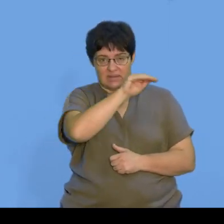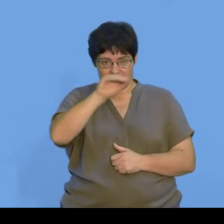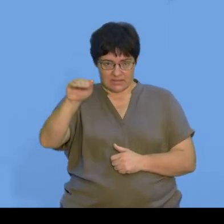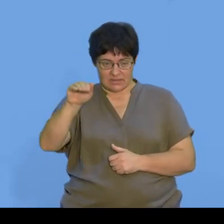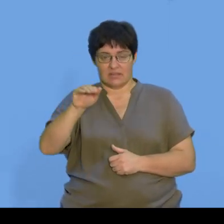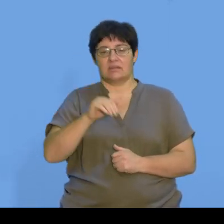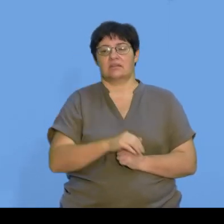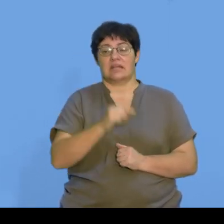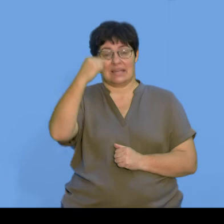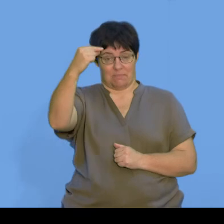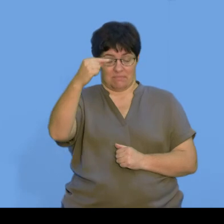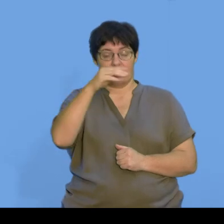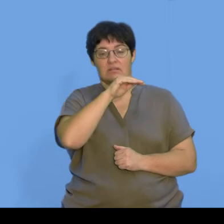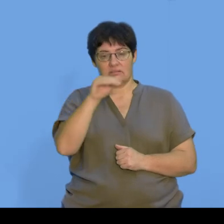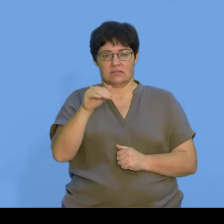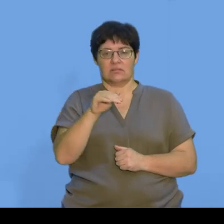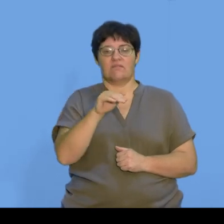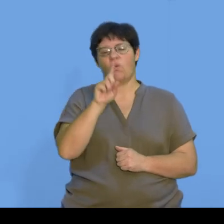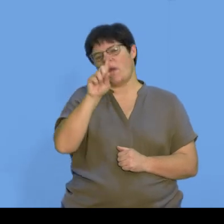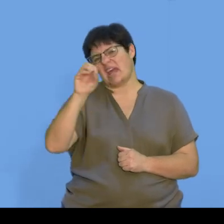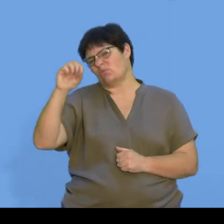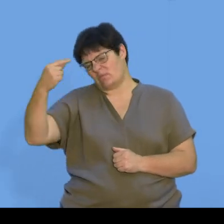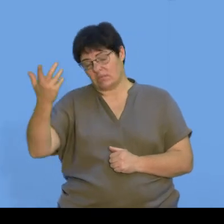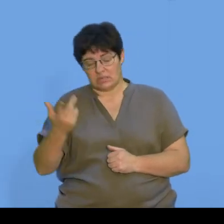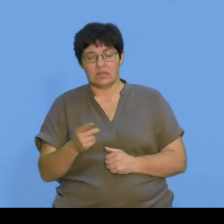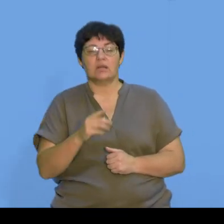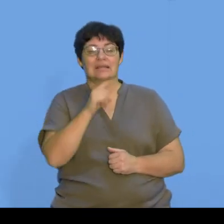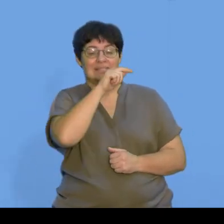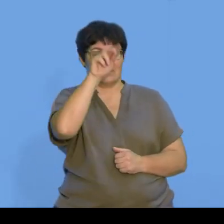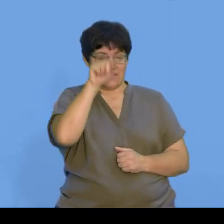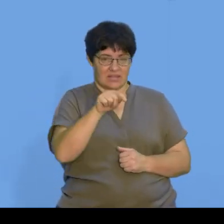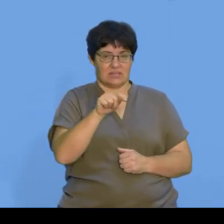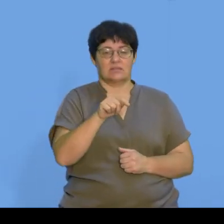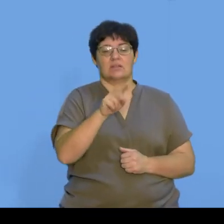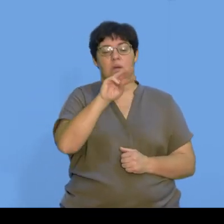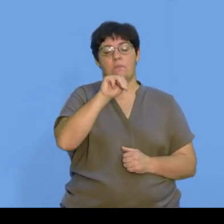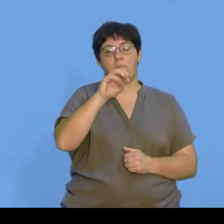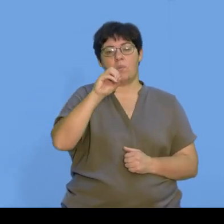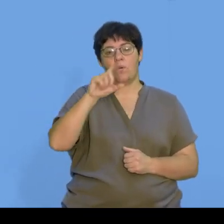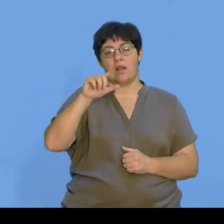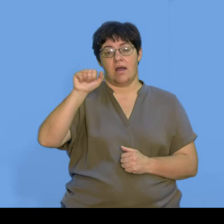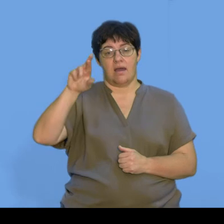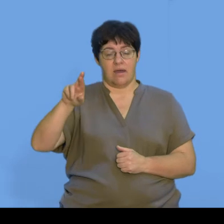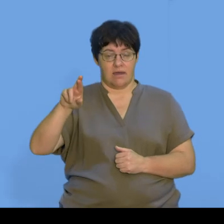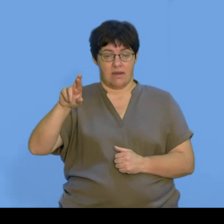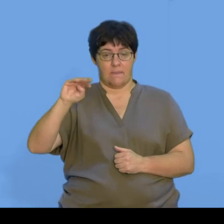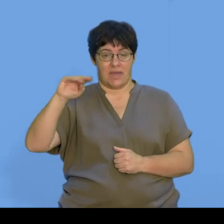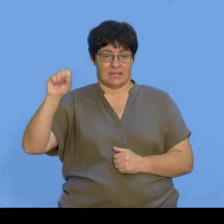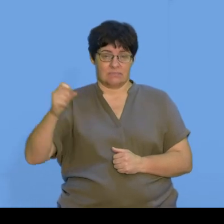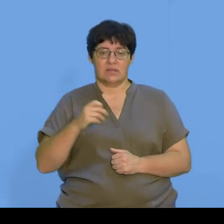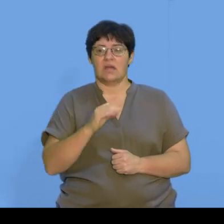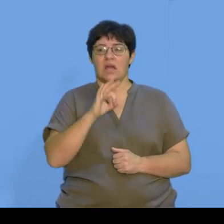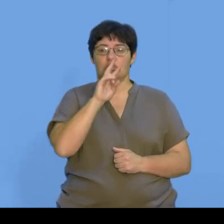36.5 grams, which is for 100 gram sample, divided by the molar mass of sodium, which is